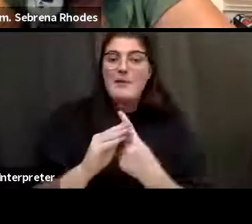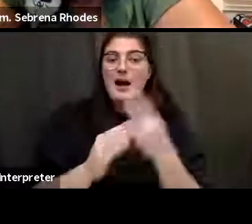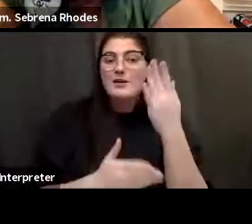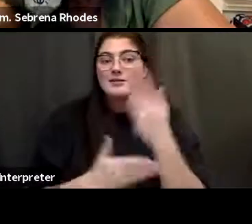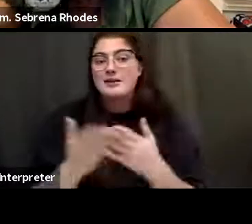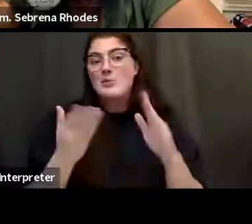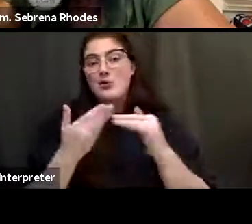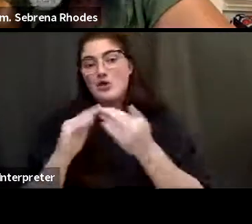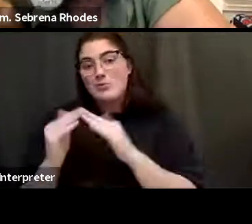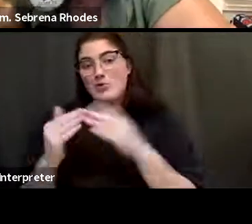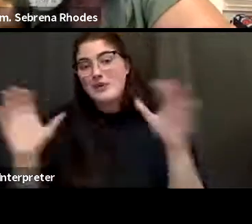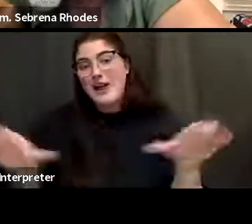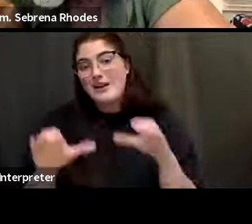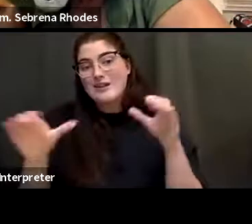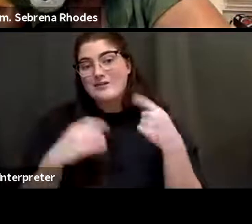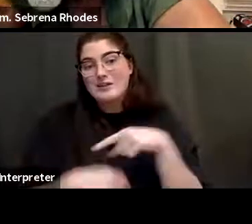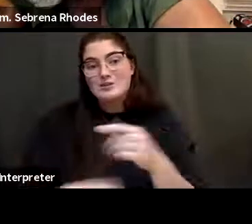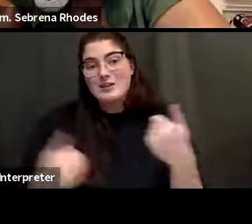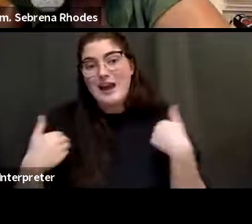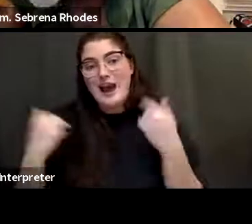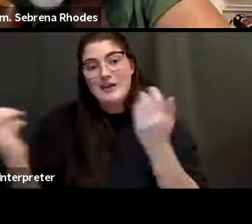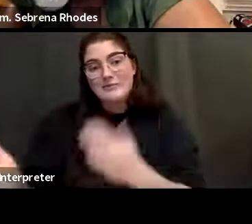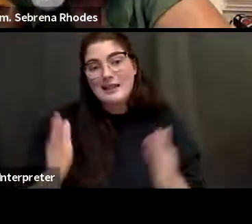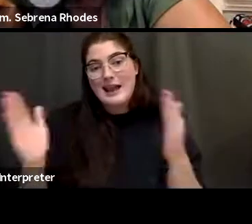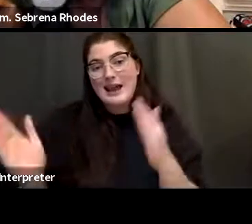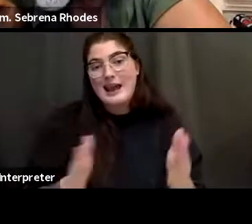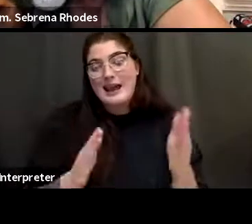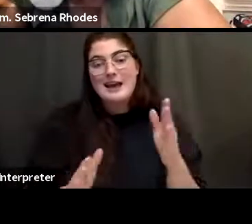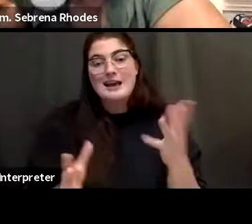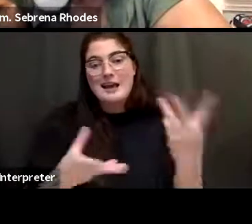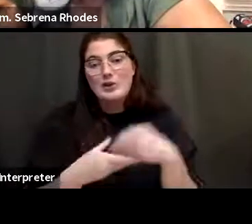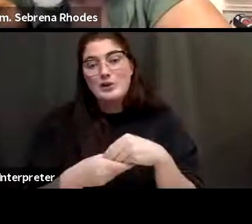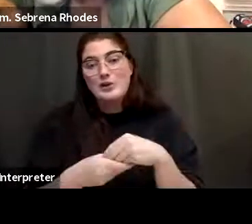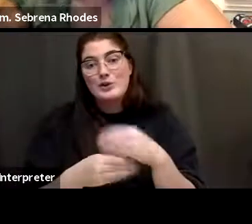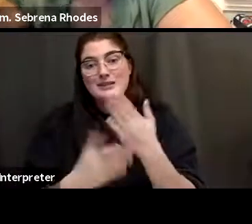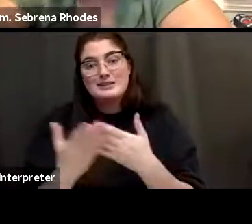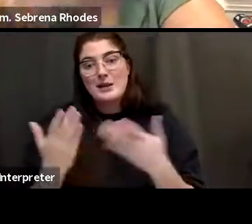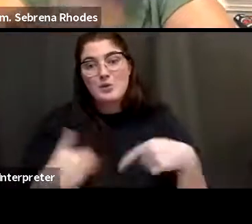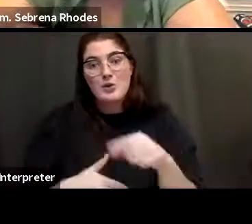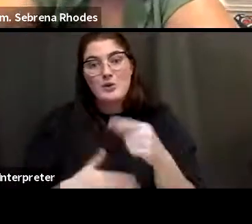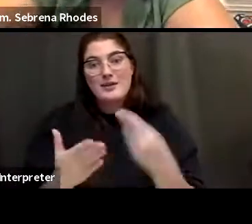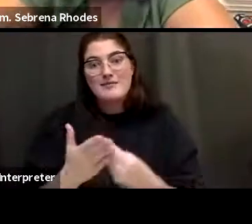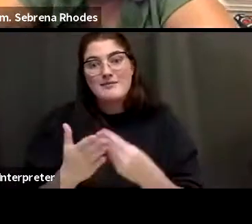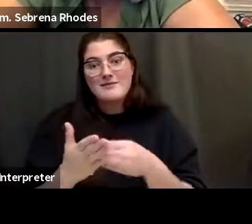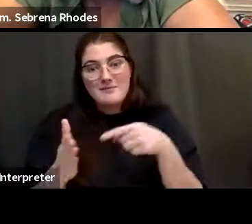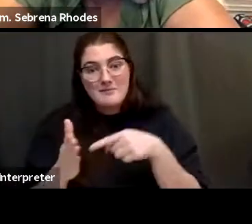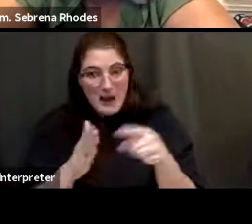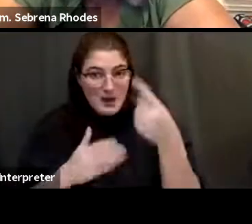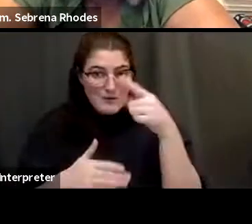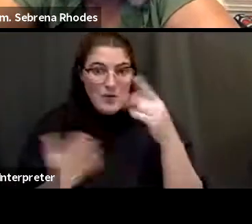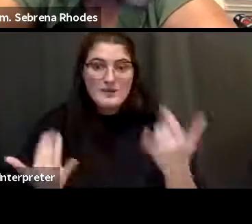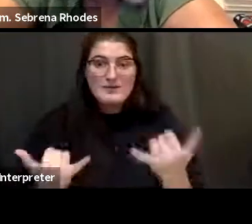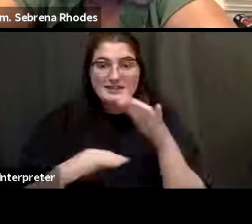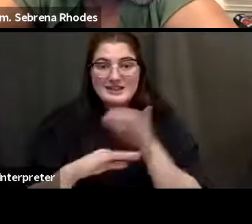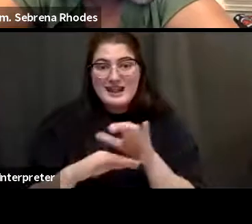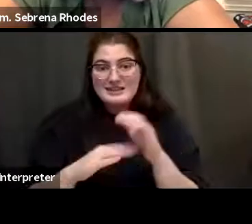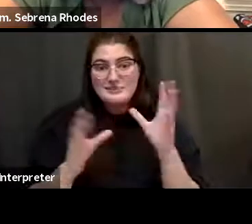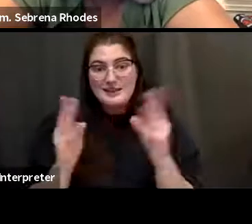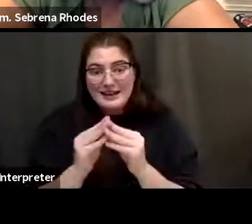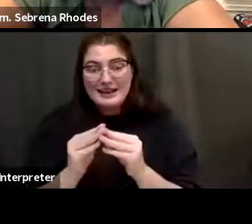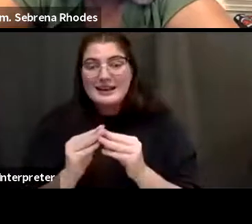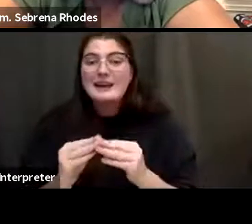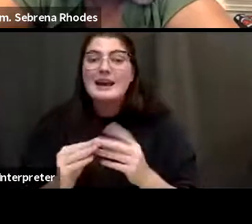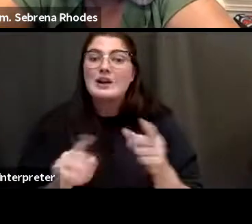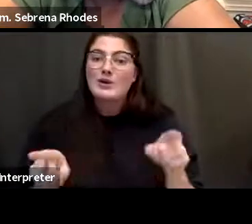of the community activities that we have planned, including some of the ones we funded at tonight's meeting. And